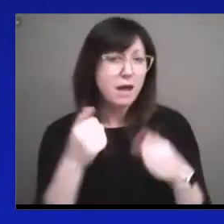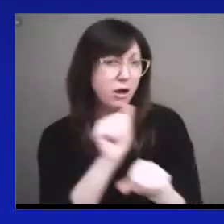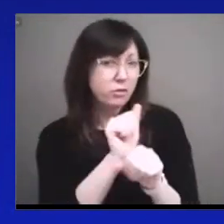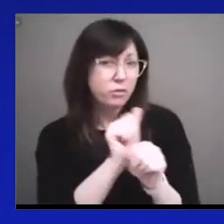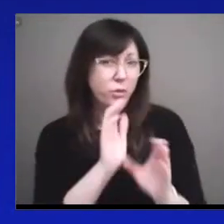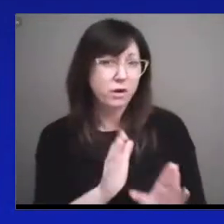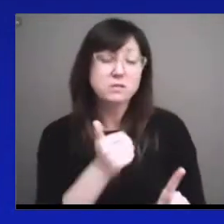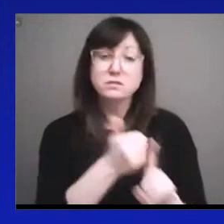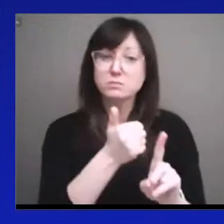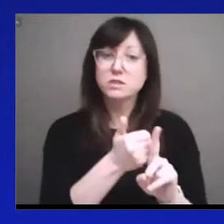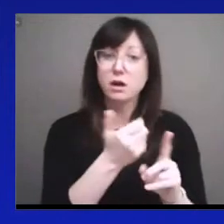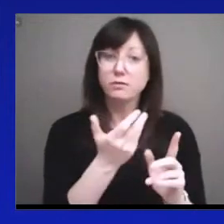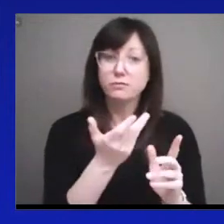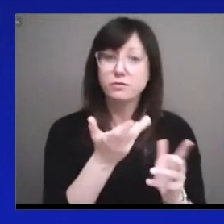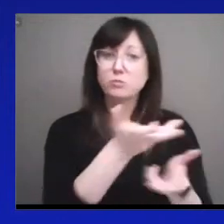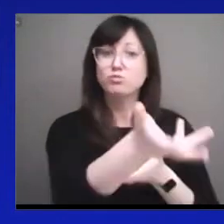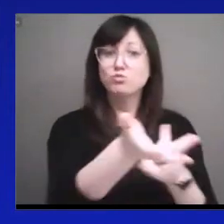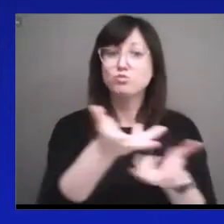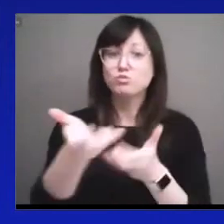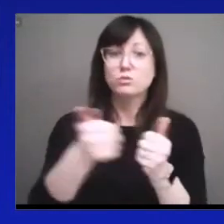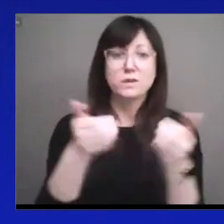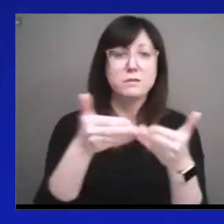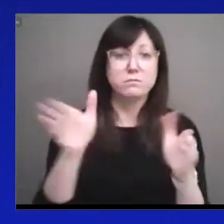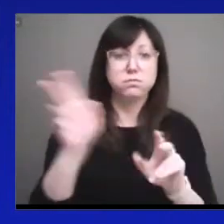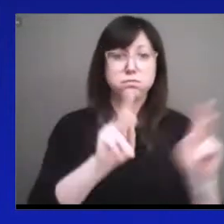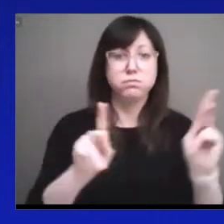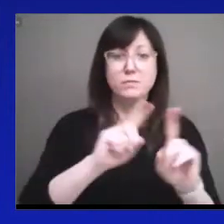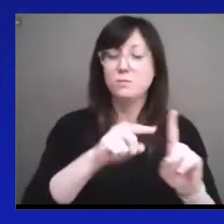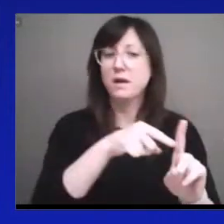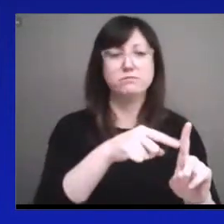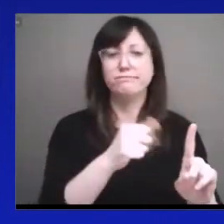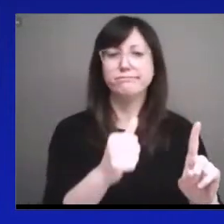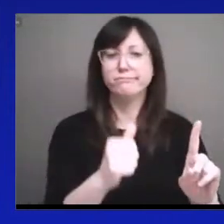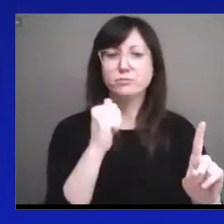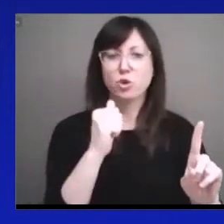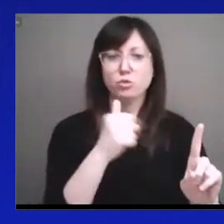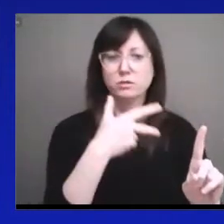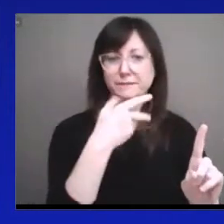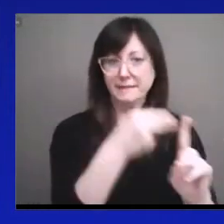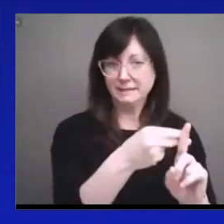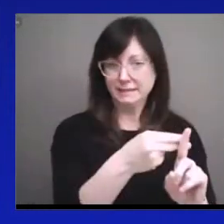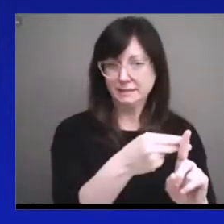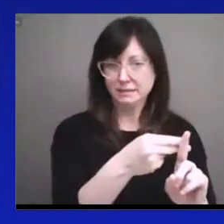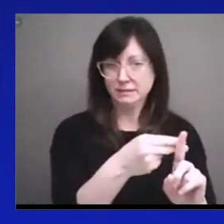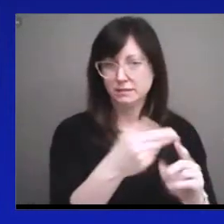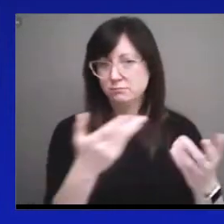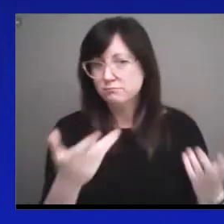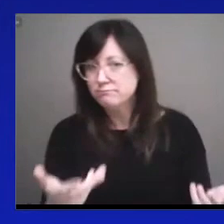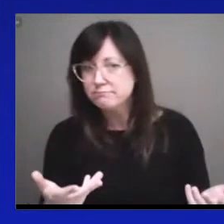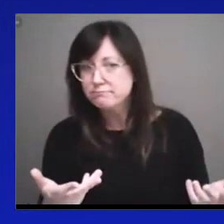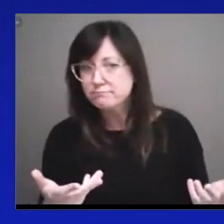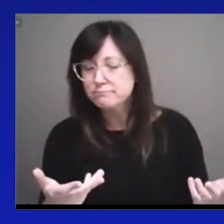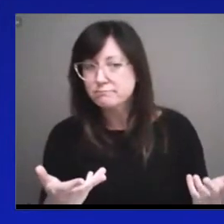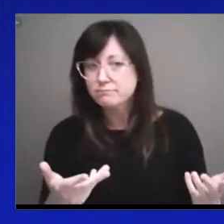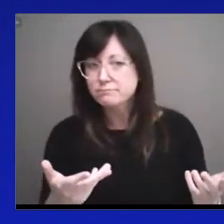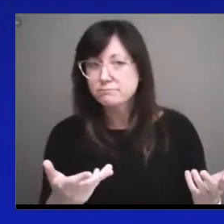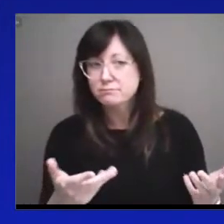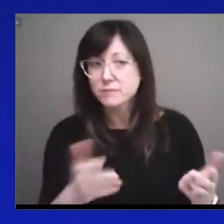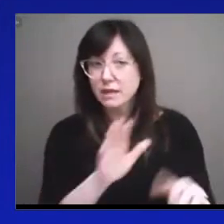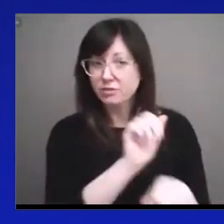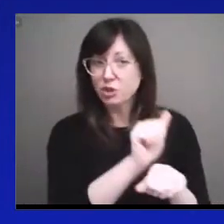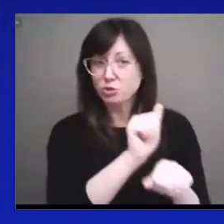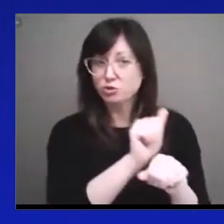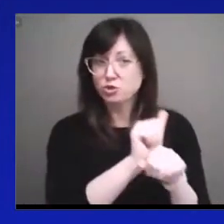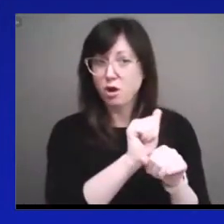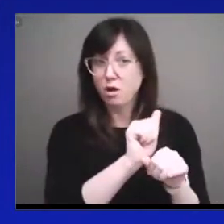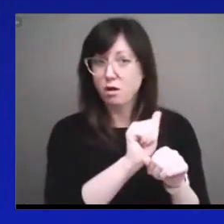public facing in their jobs and don't get vaccinated? Is there discussion about modifying their jobs in any